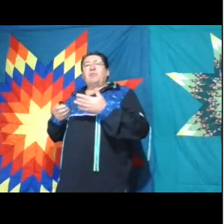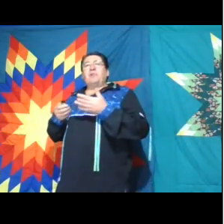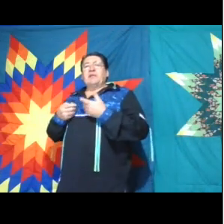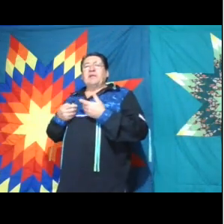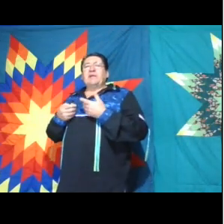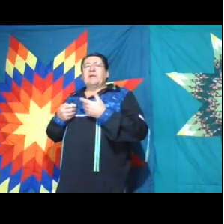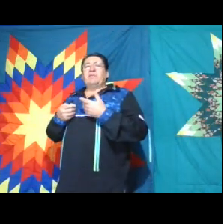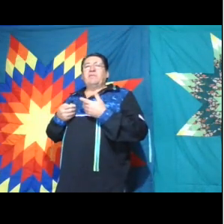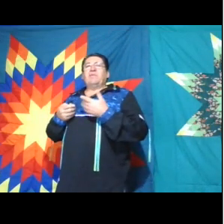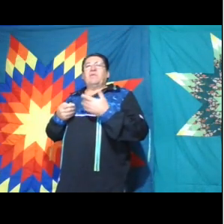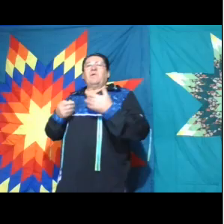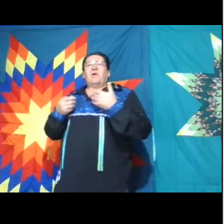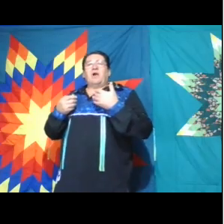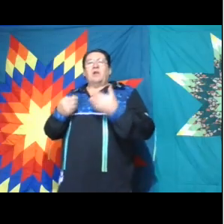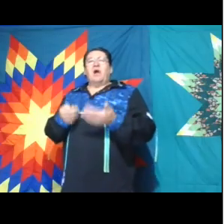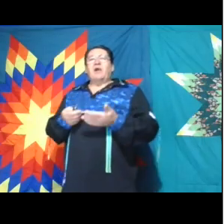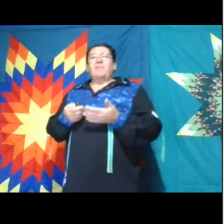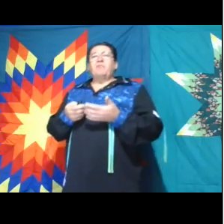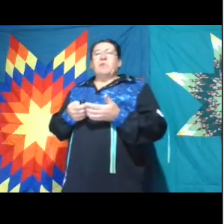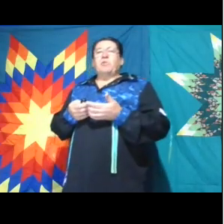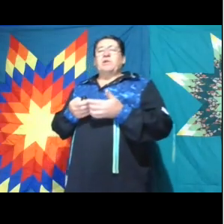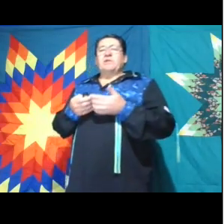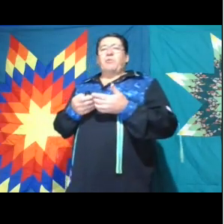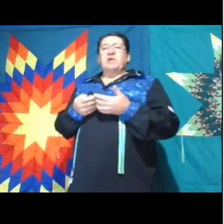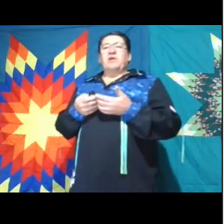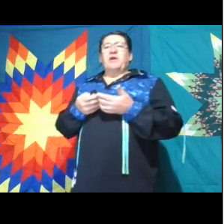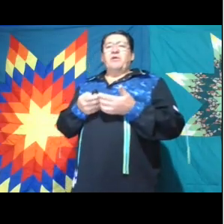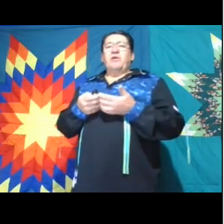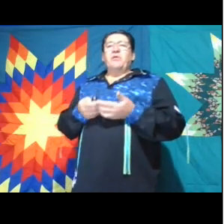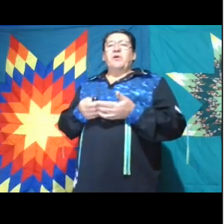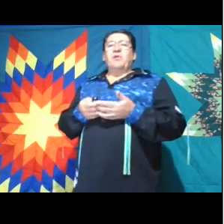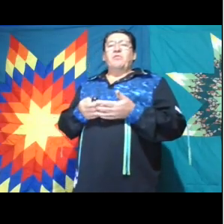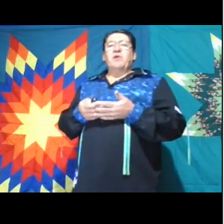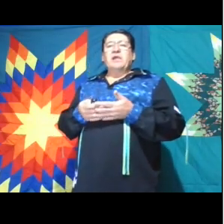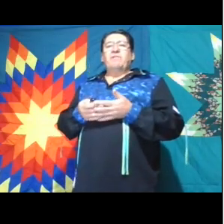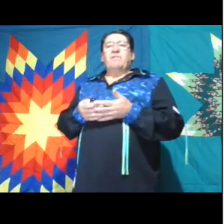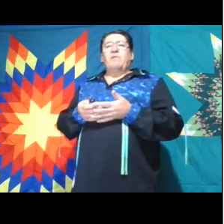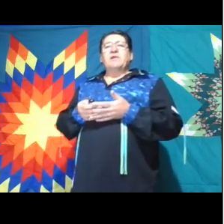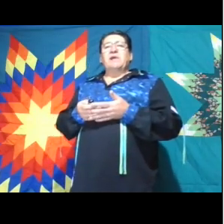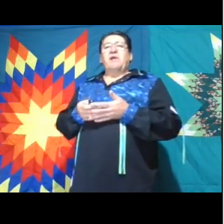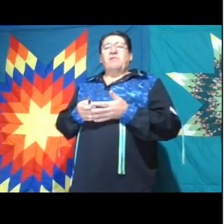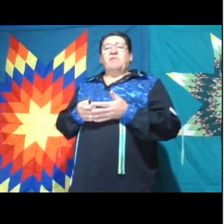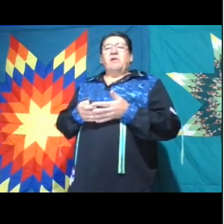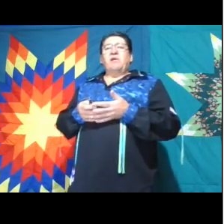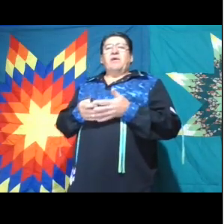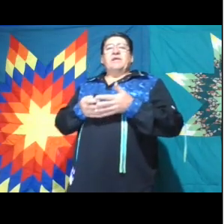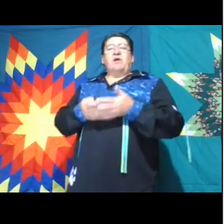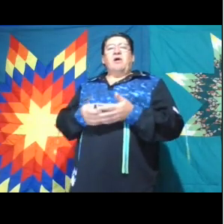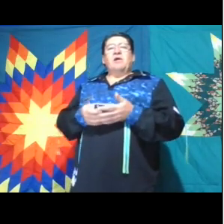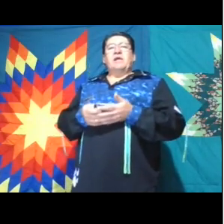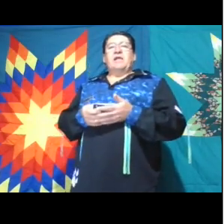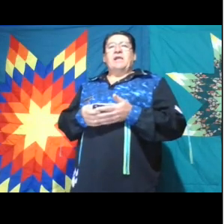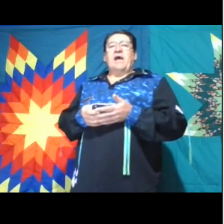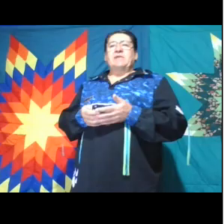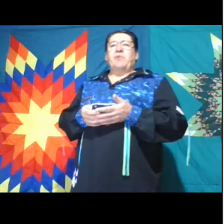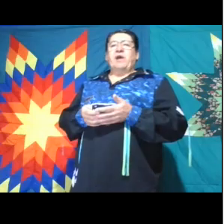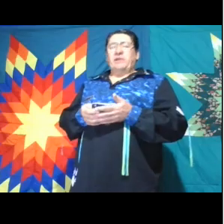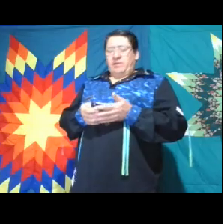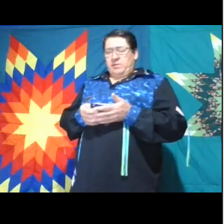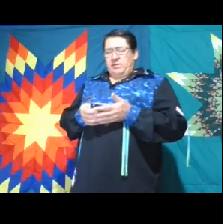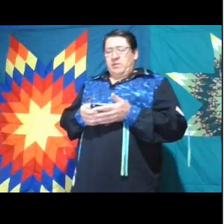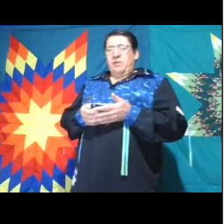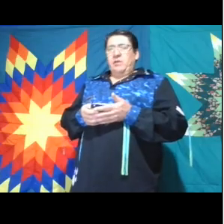I believe a lot of people, especially our youth, are really focusing on this online